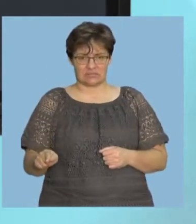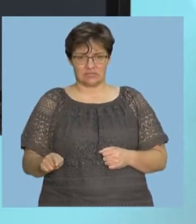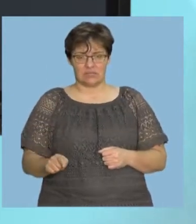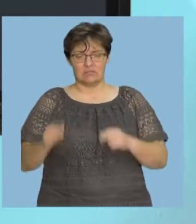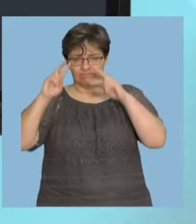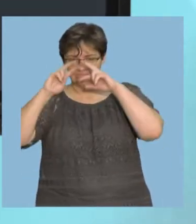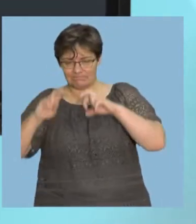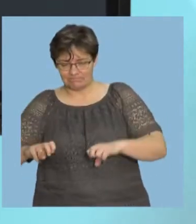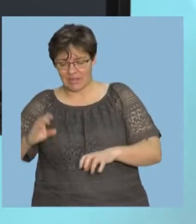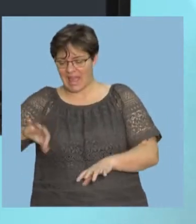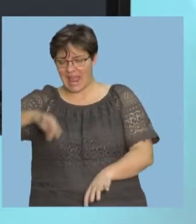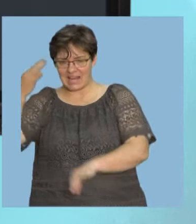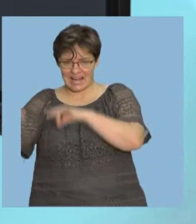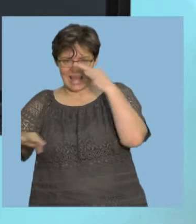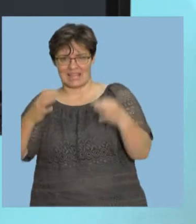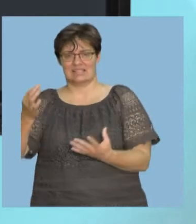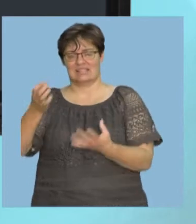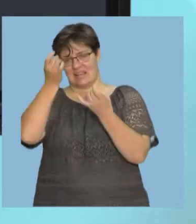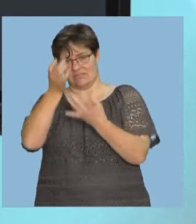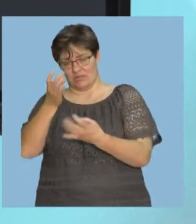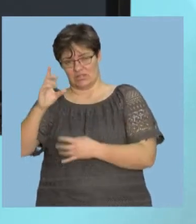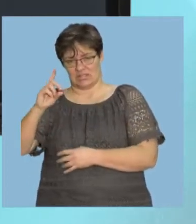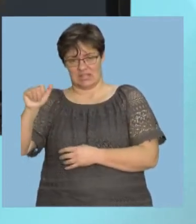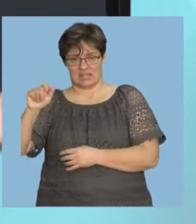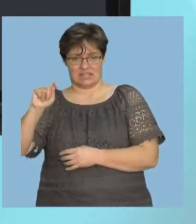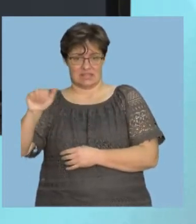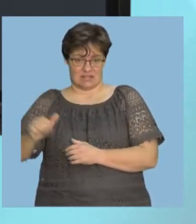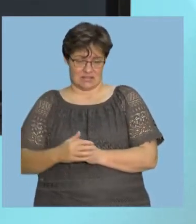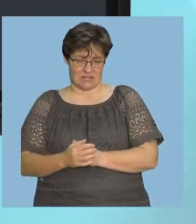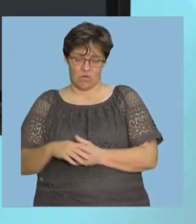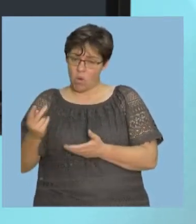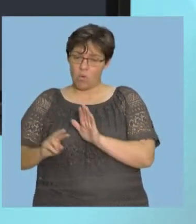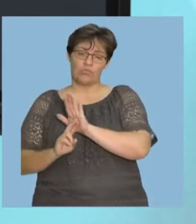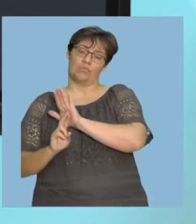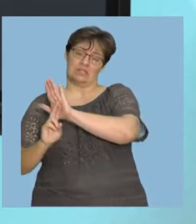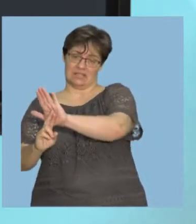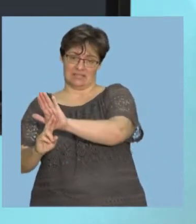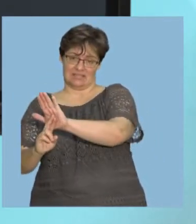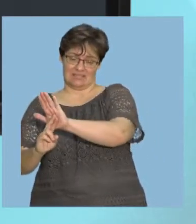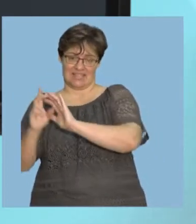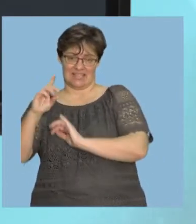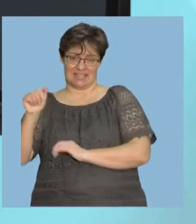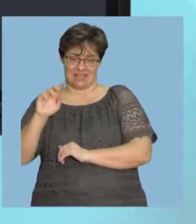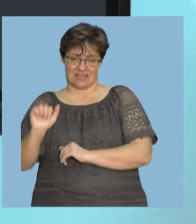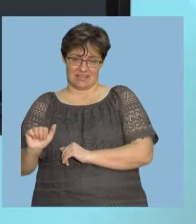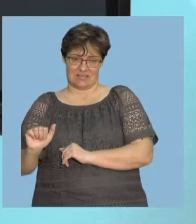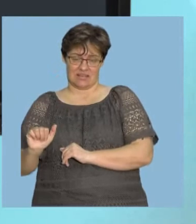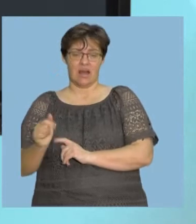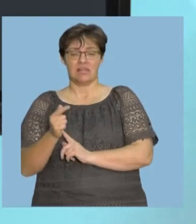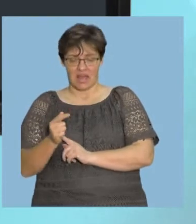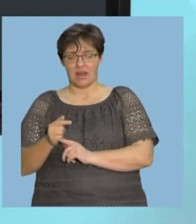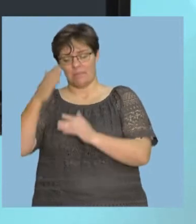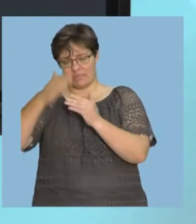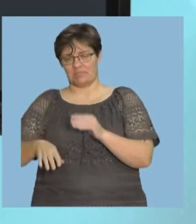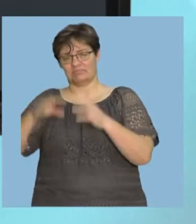of analyzing data and representing data also. And from there, we still arrive at